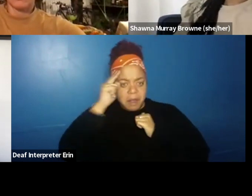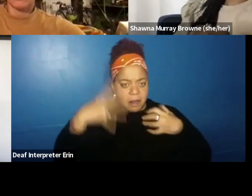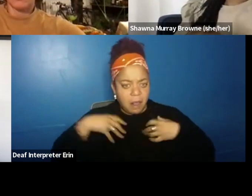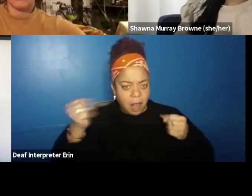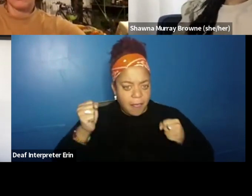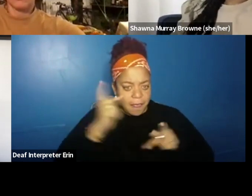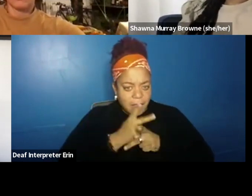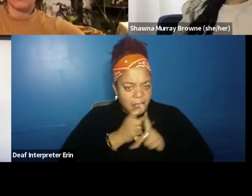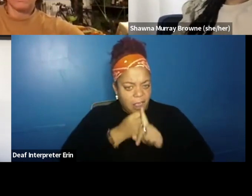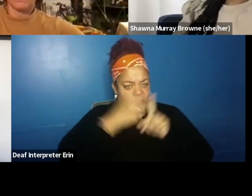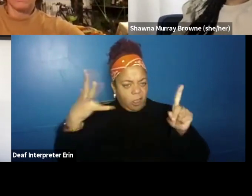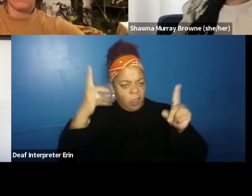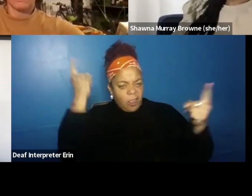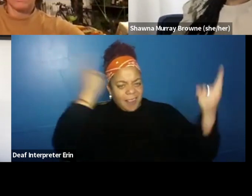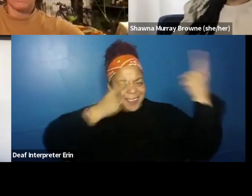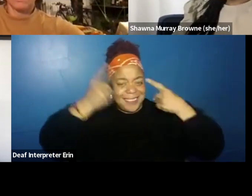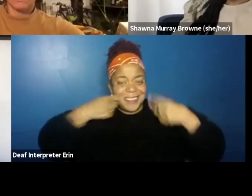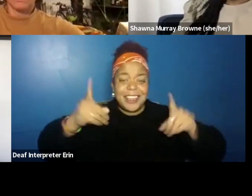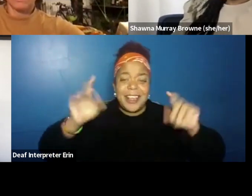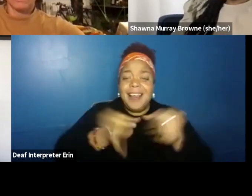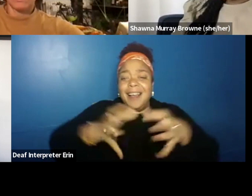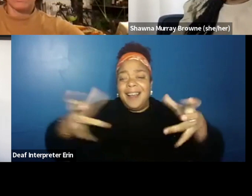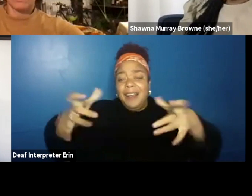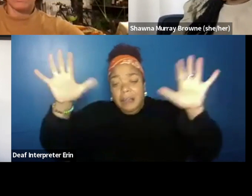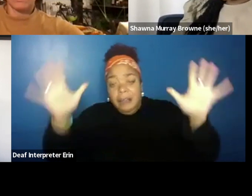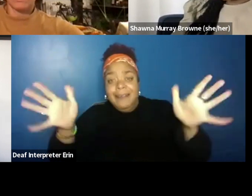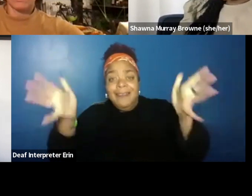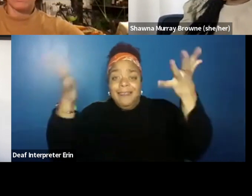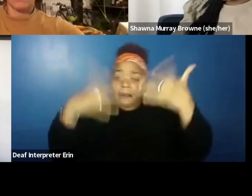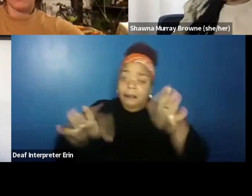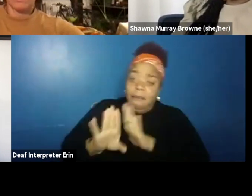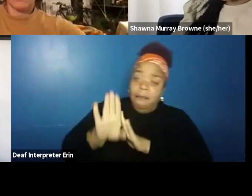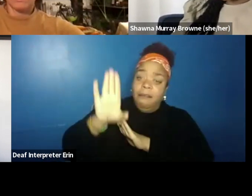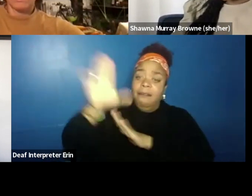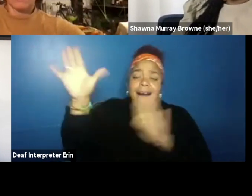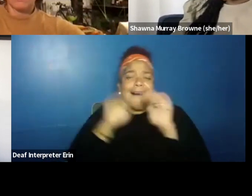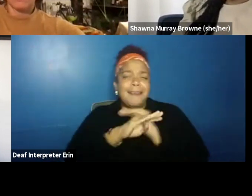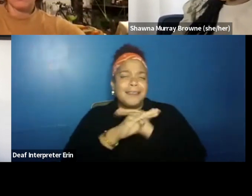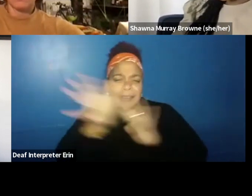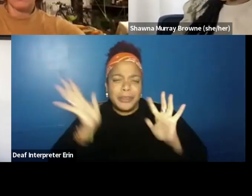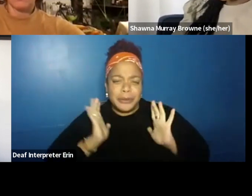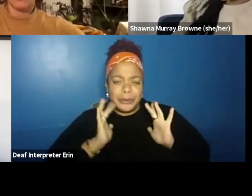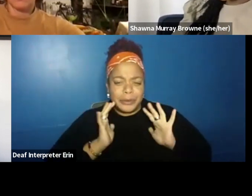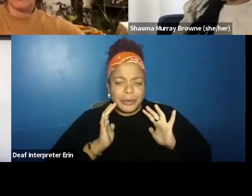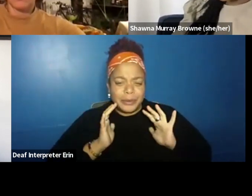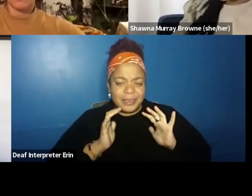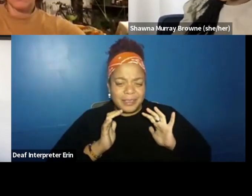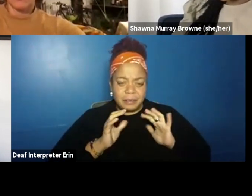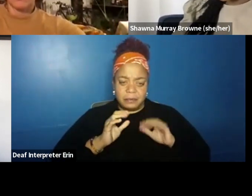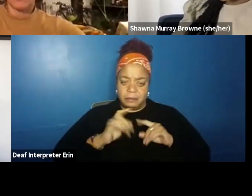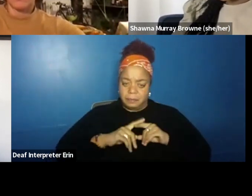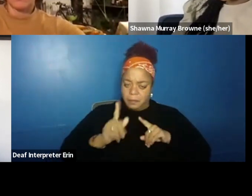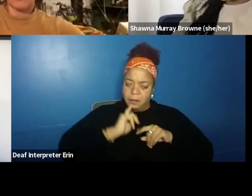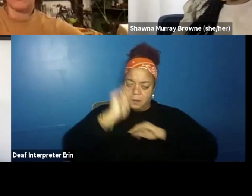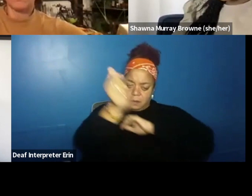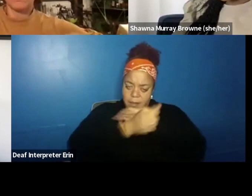and hiding the function of also increasing surveillance and control. So I'd like